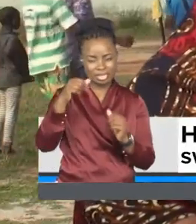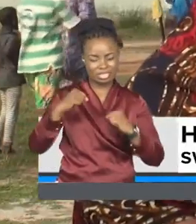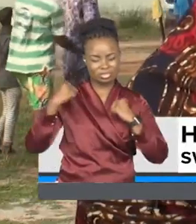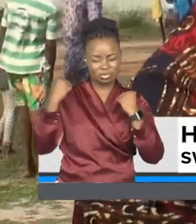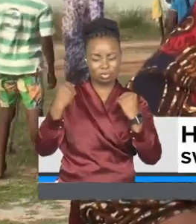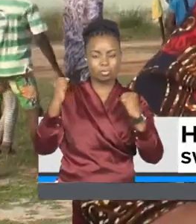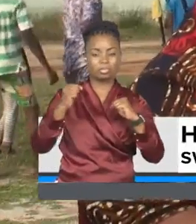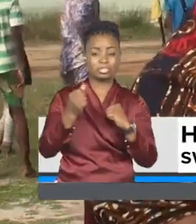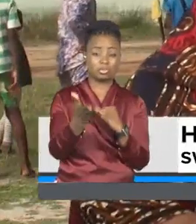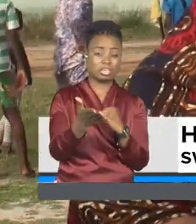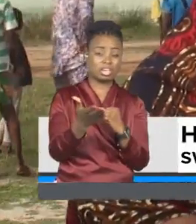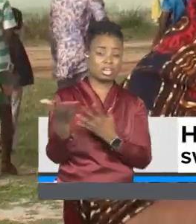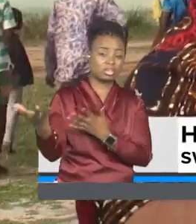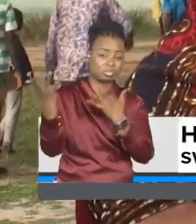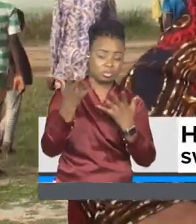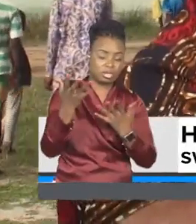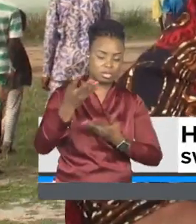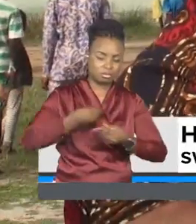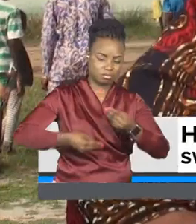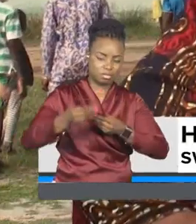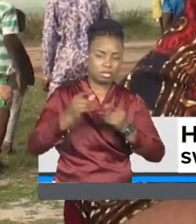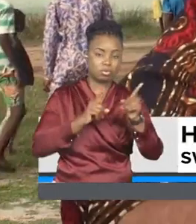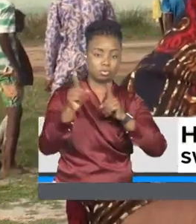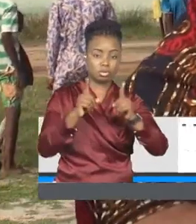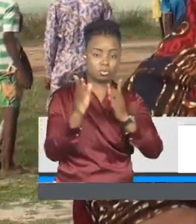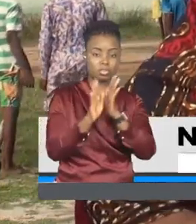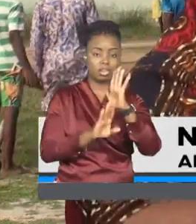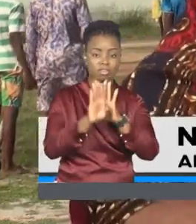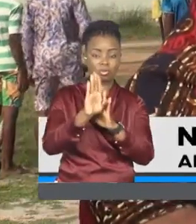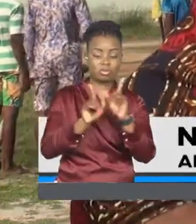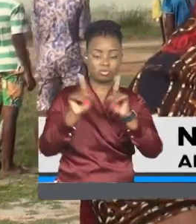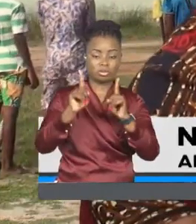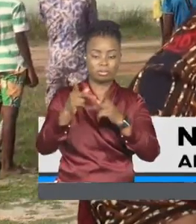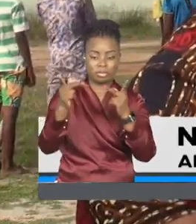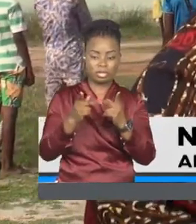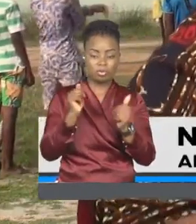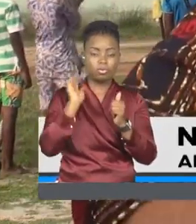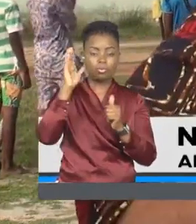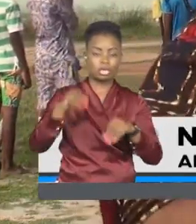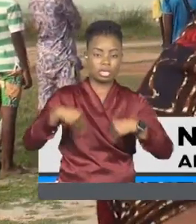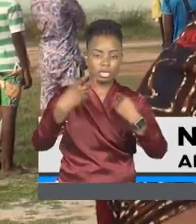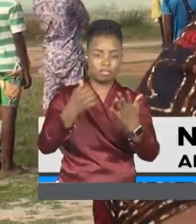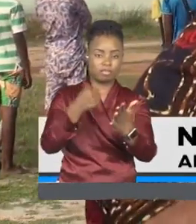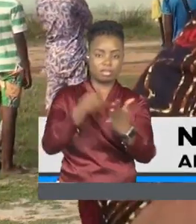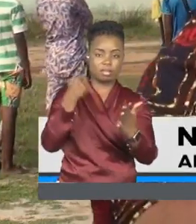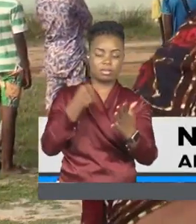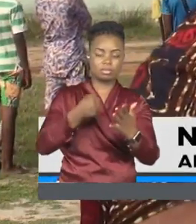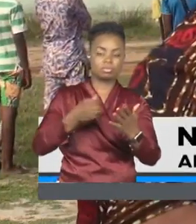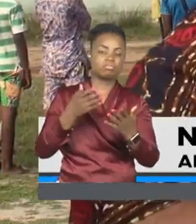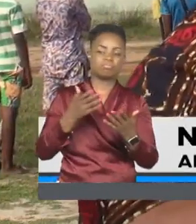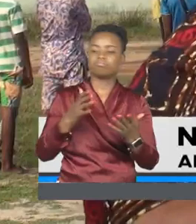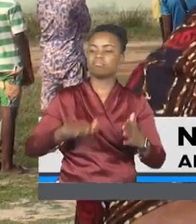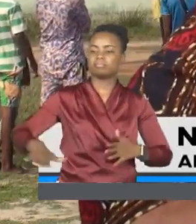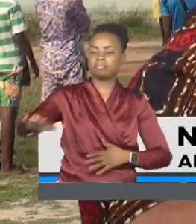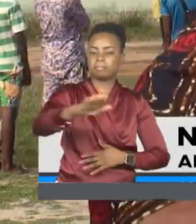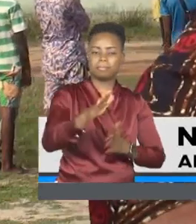here to bring ecotourism with the development of tourist places that will give a lot of impact to ecology and